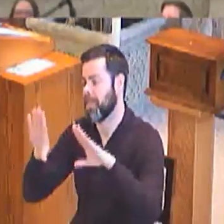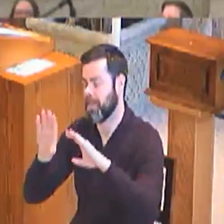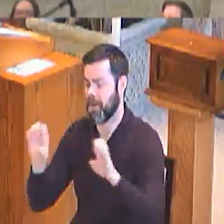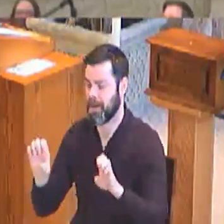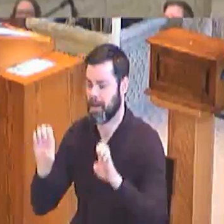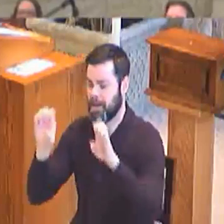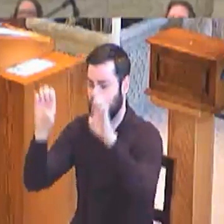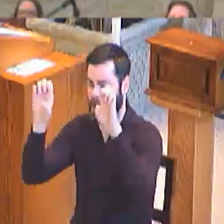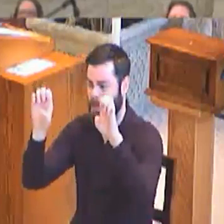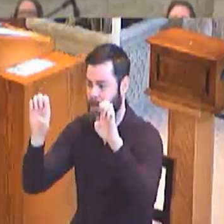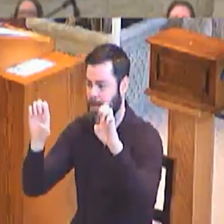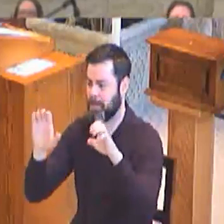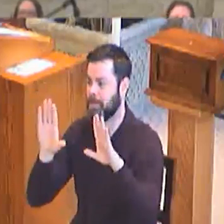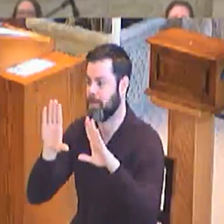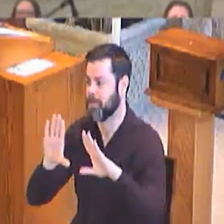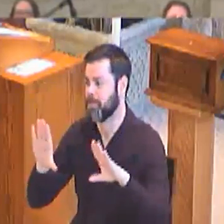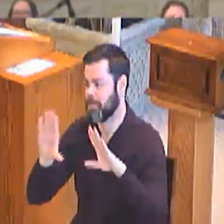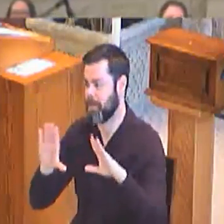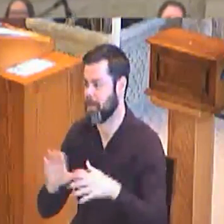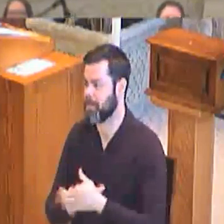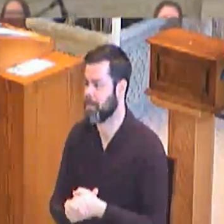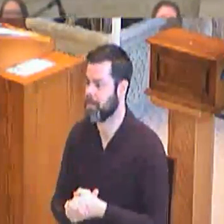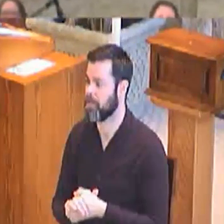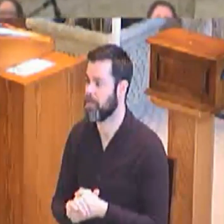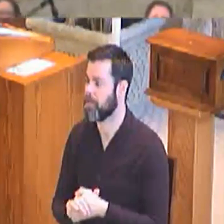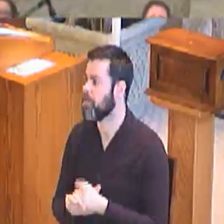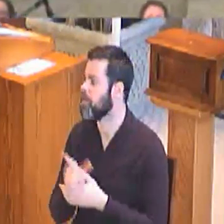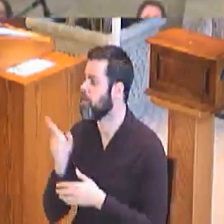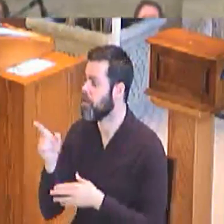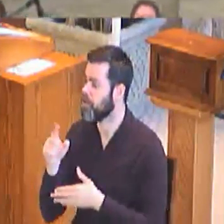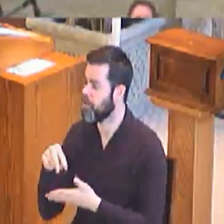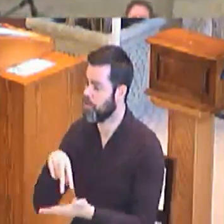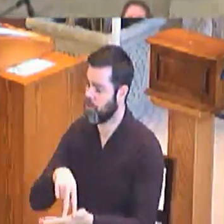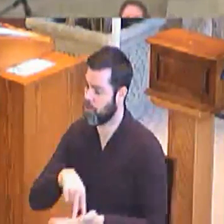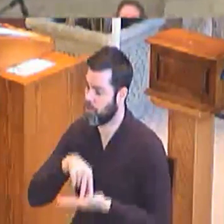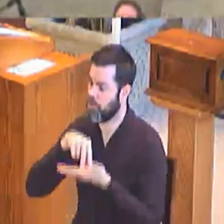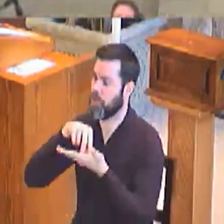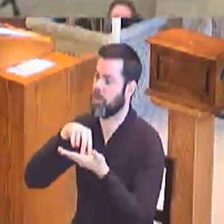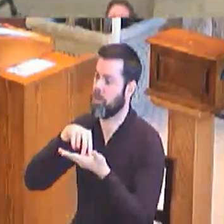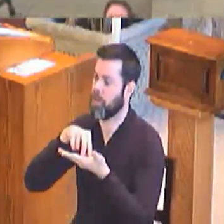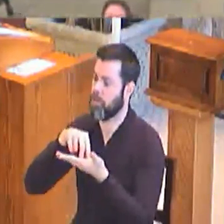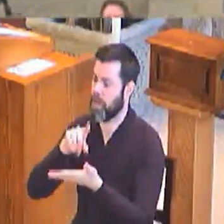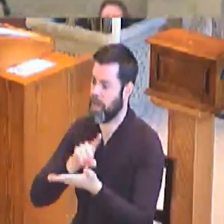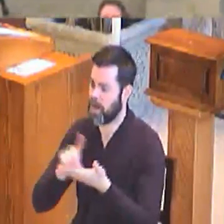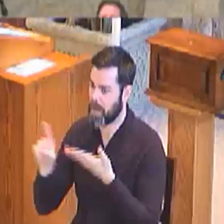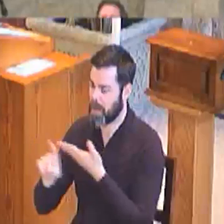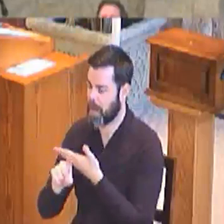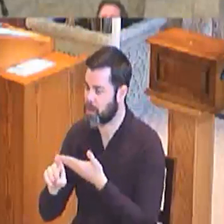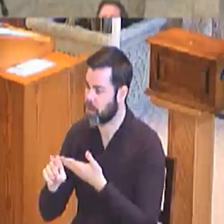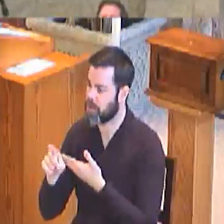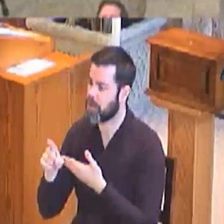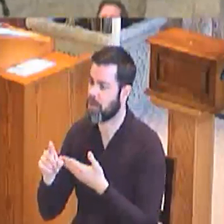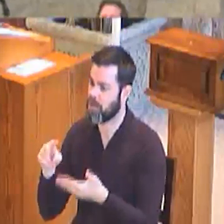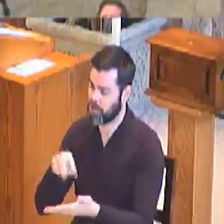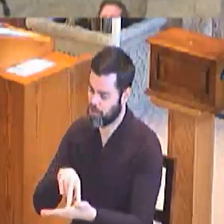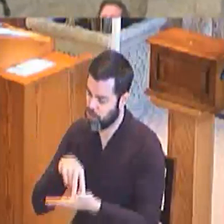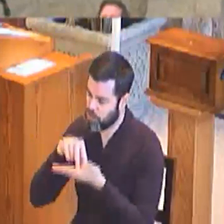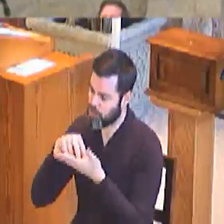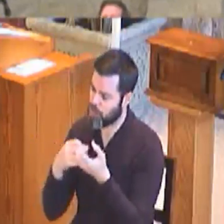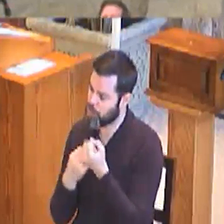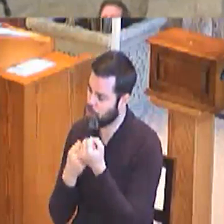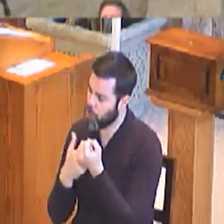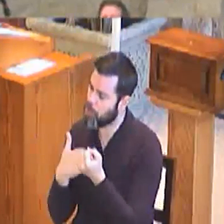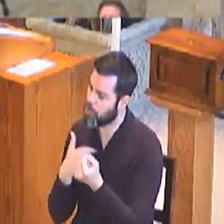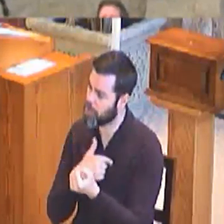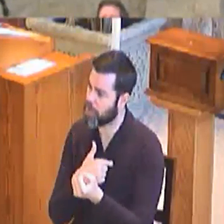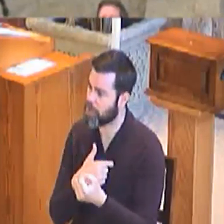And you raise me up. You raise me up will be our lesson for next week as well. So come and be a part of